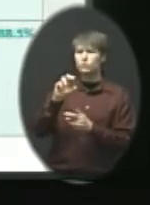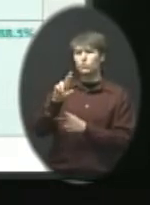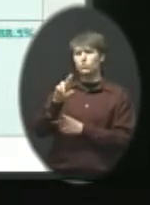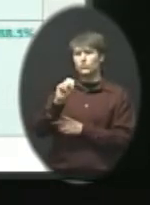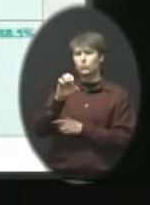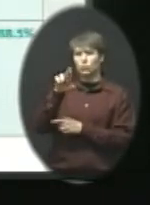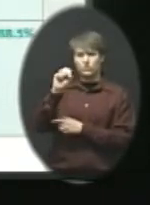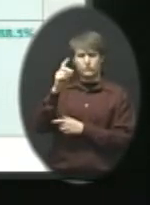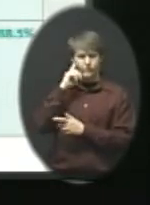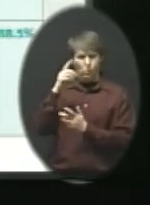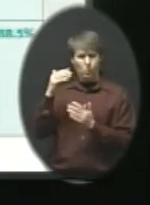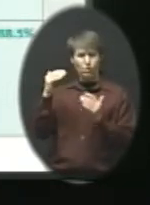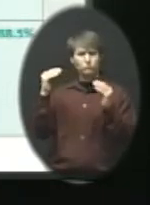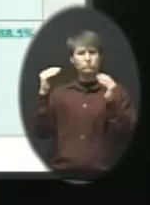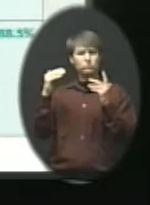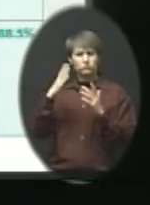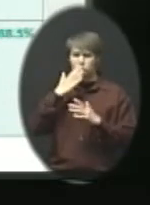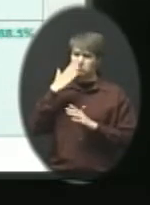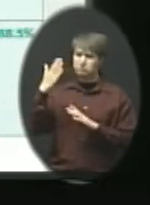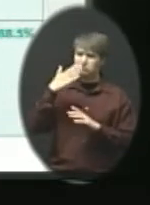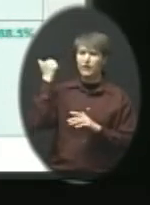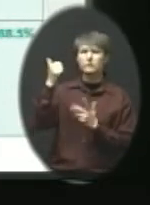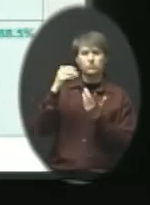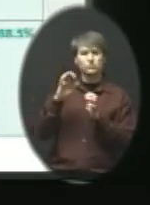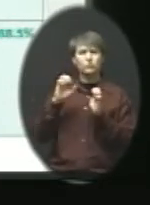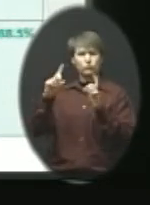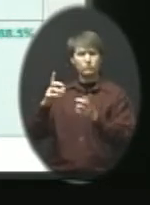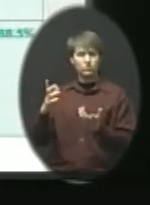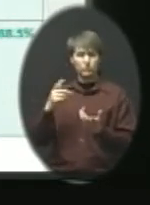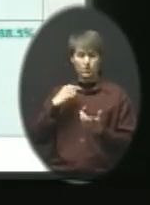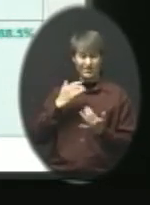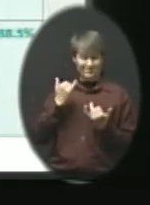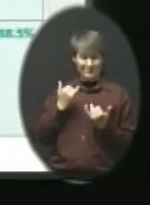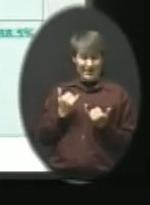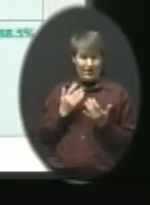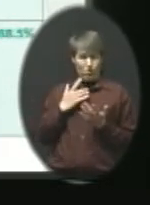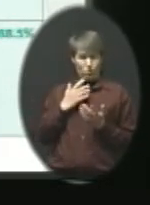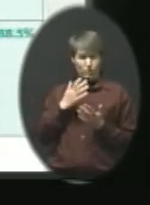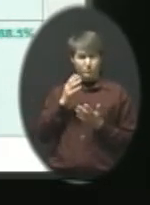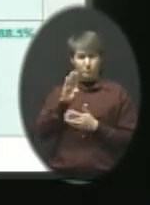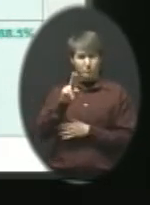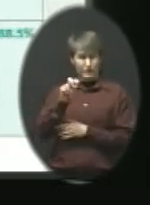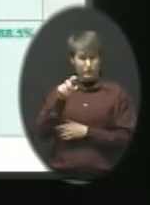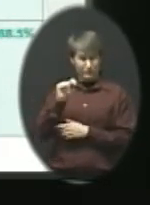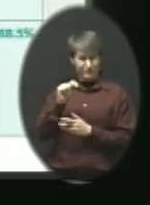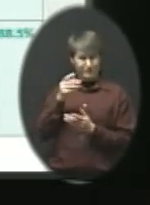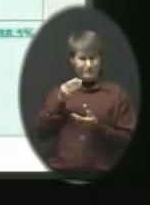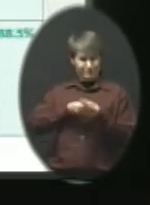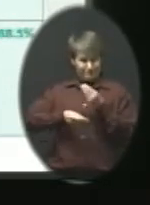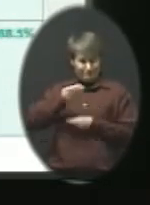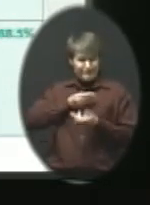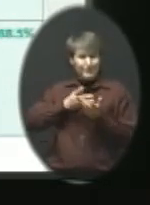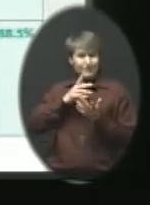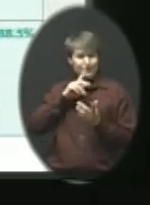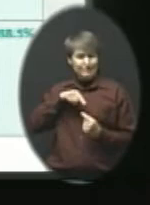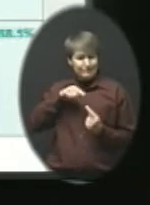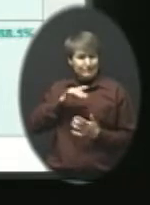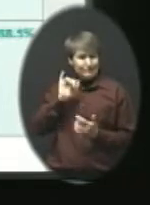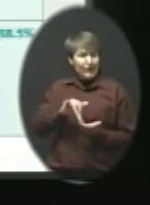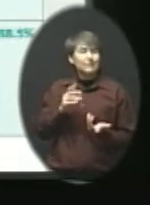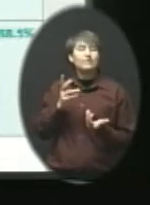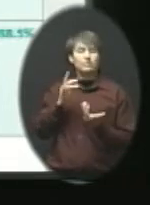quality education. And in these days of struggling budgets, I thought that was very positive for you as well. So you can see